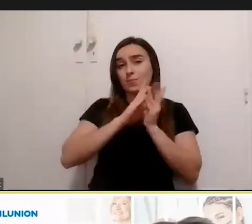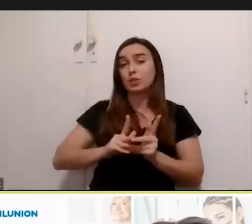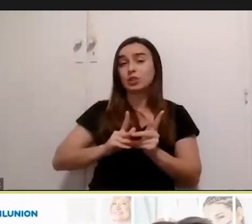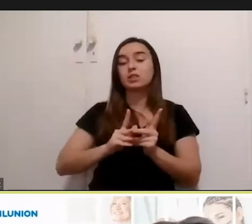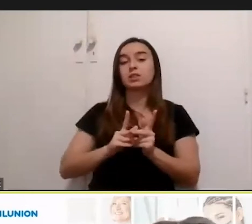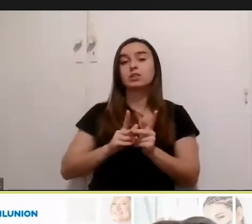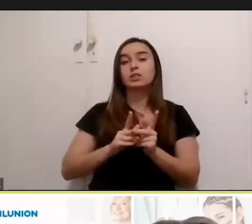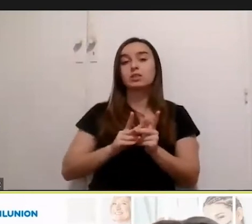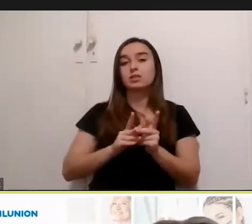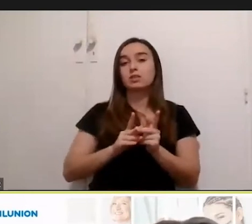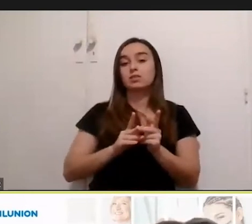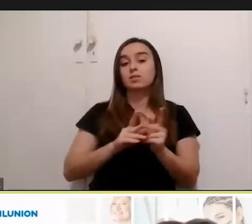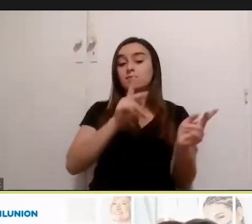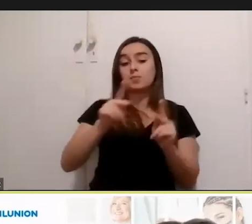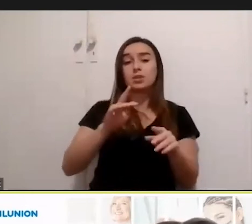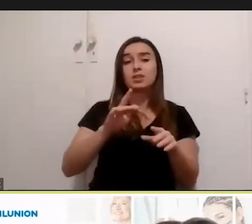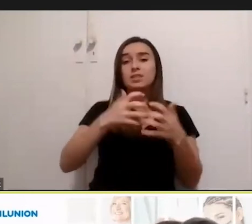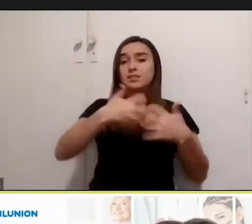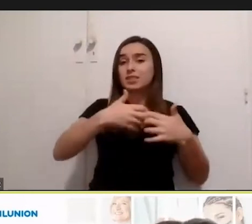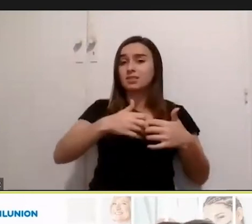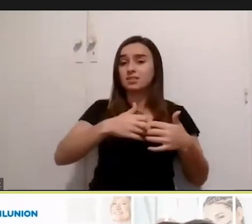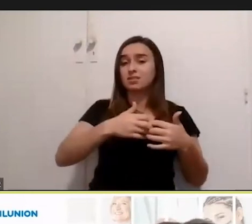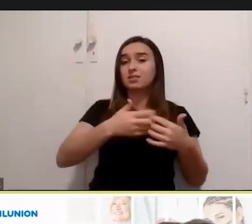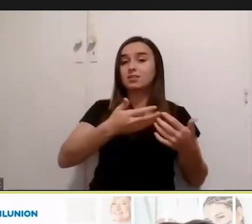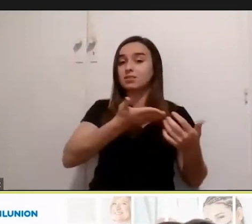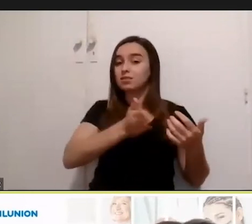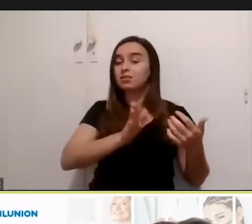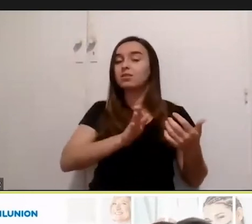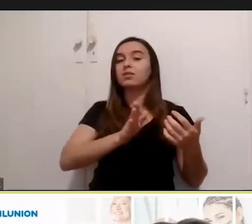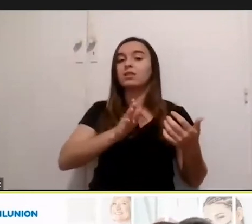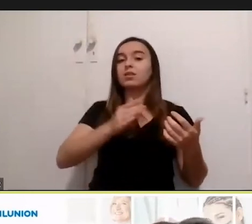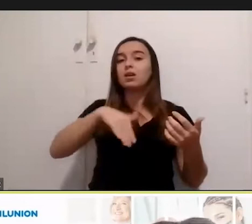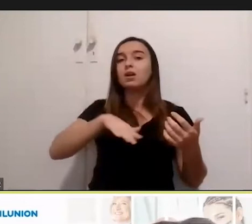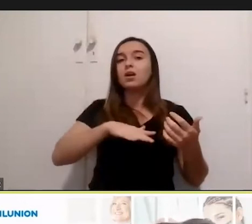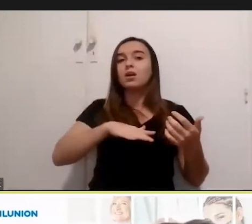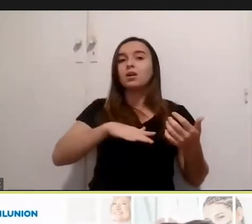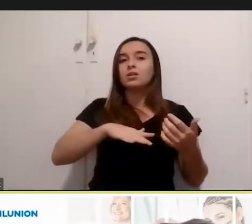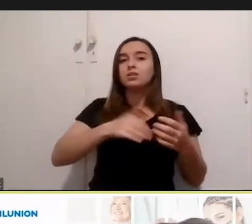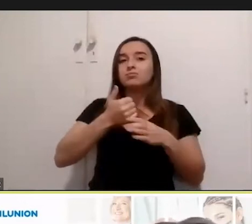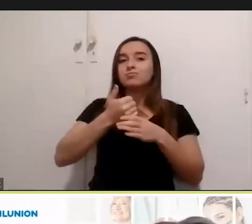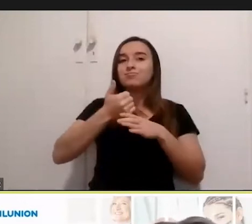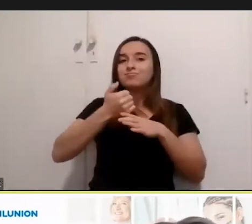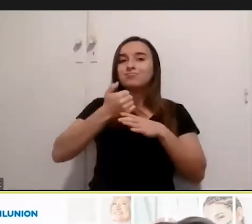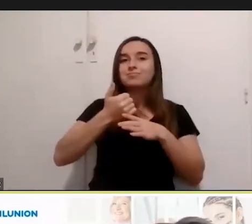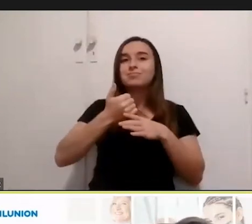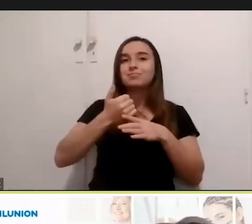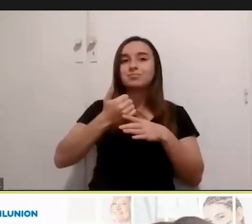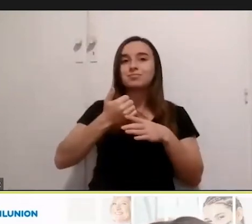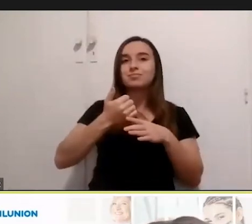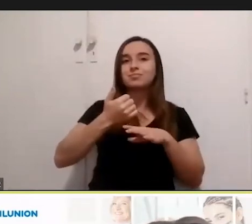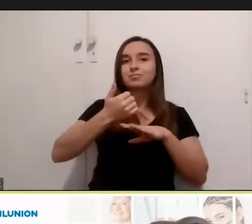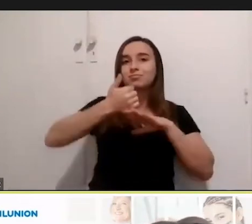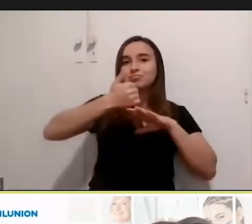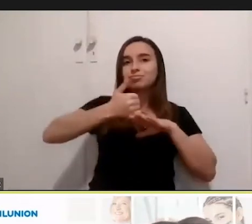type of devices have experienced some difficulties to load the Proact, especially the user with